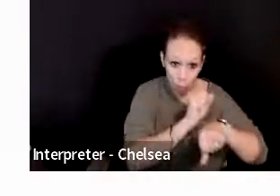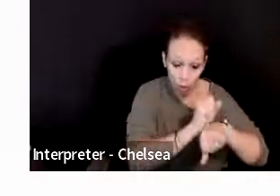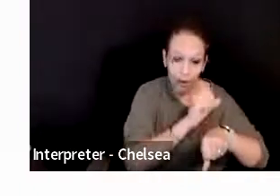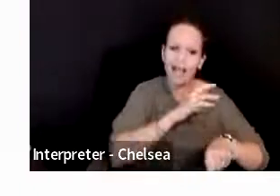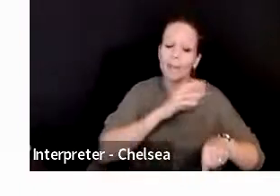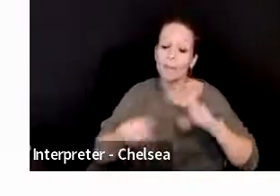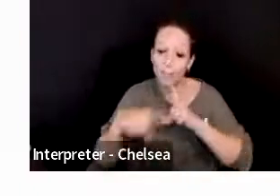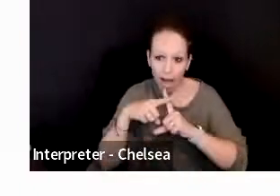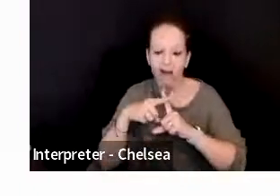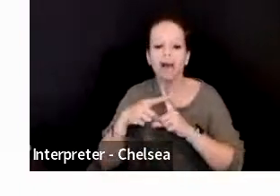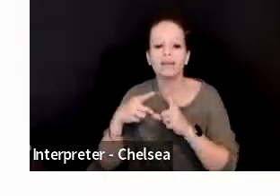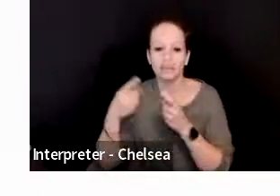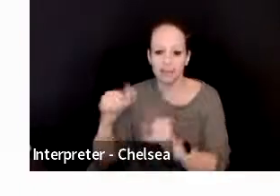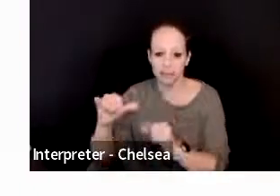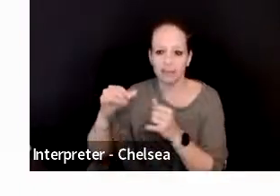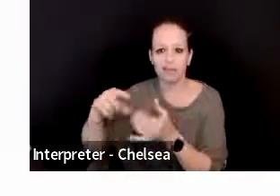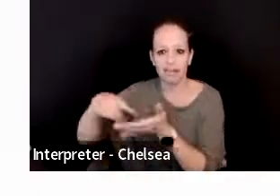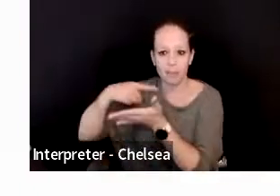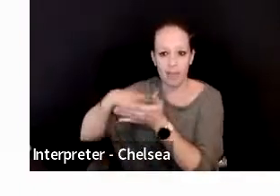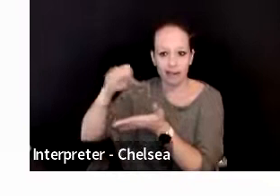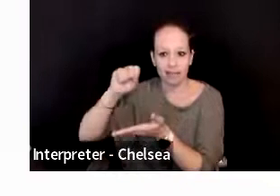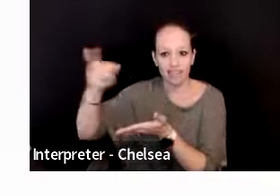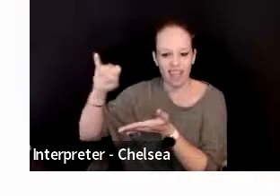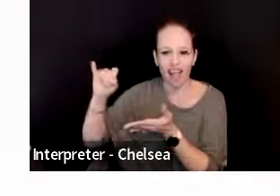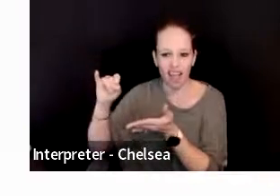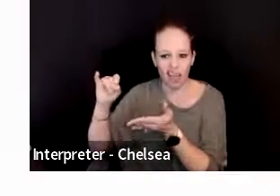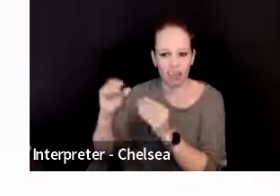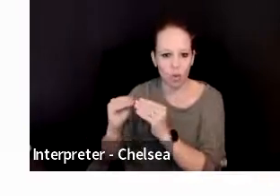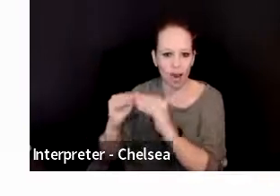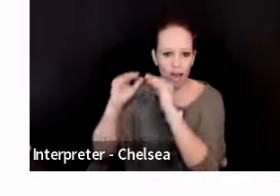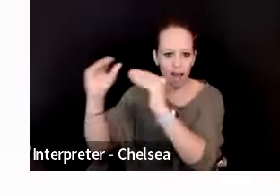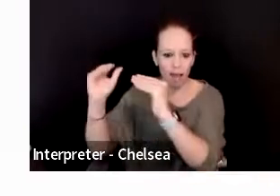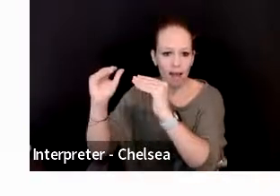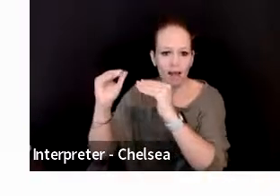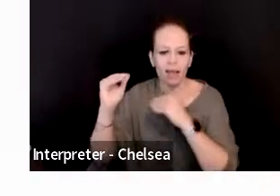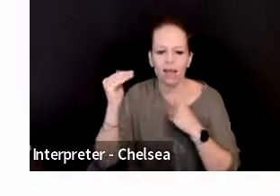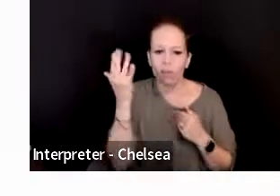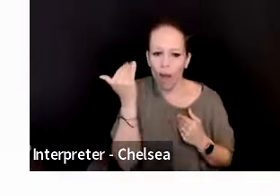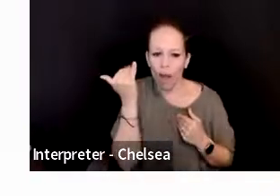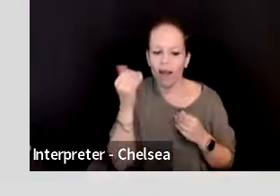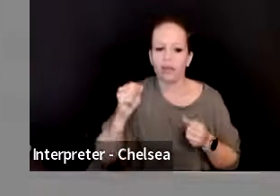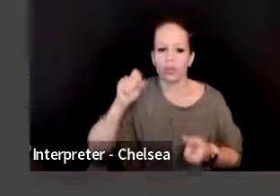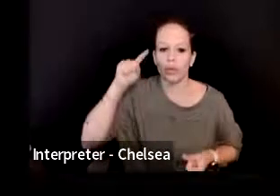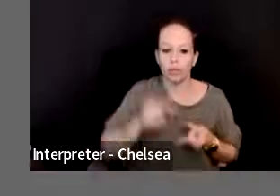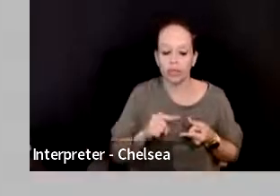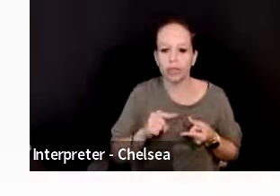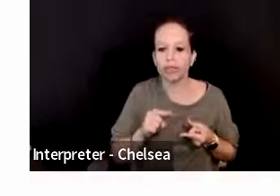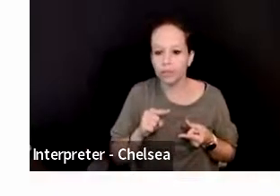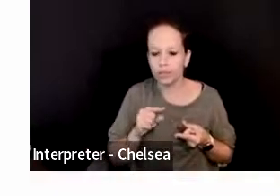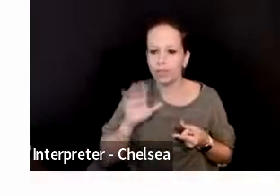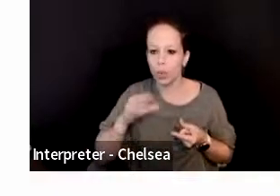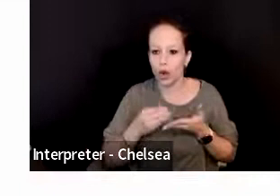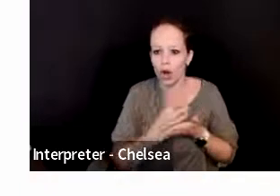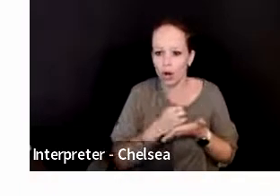receive higher monthly SSI payments by further reducing the amount of your earned income that is countable. SSI